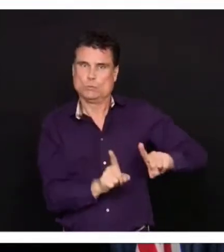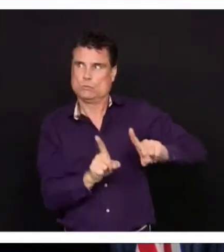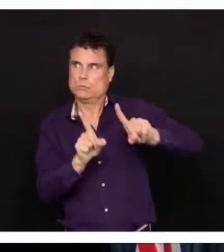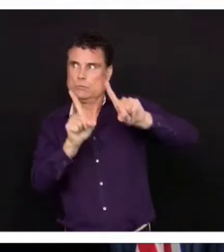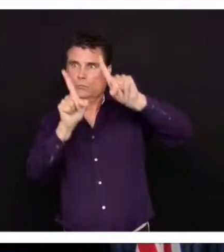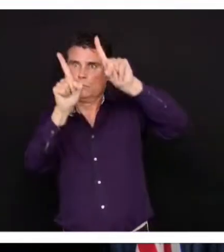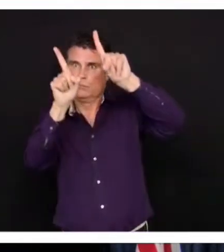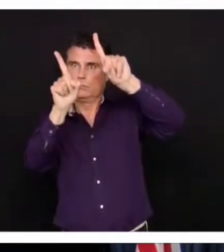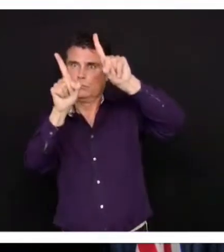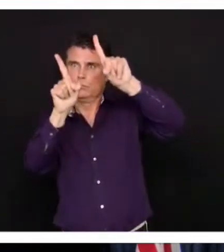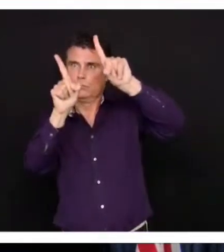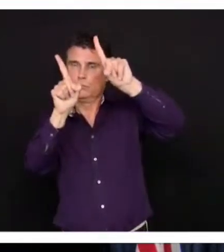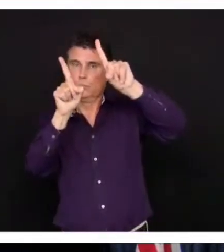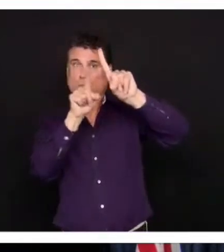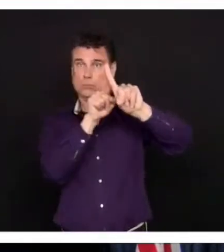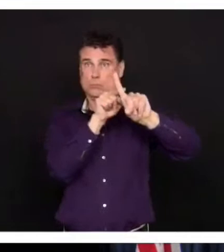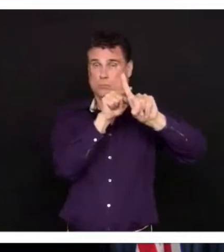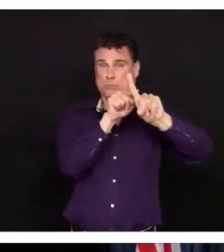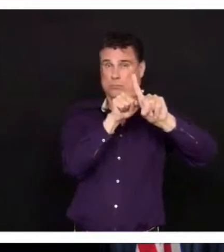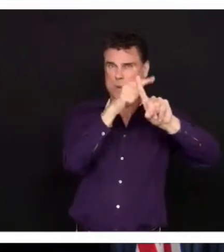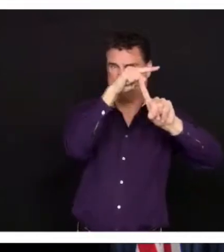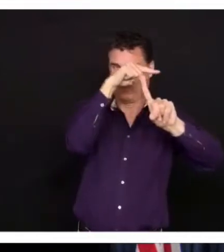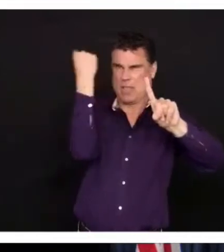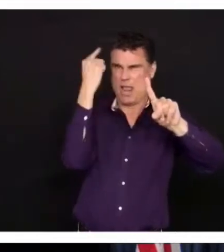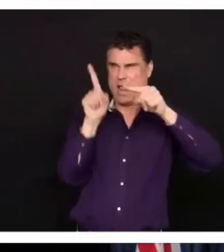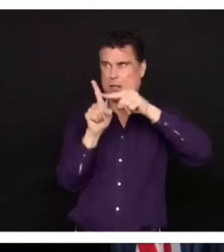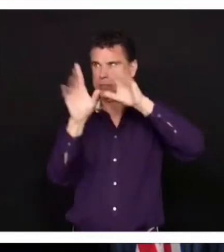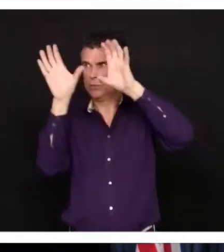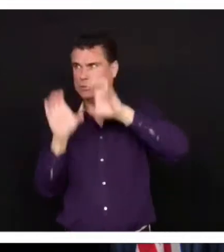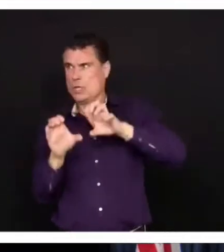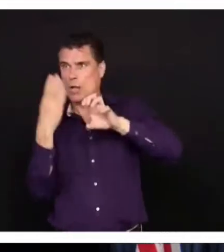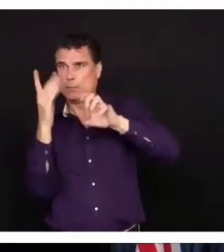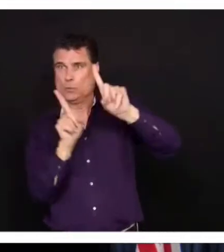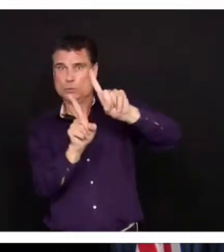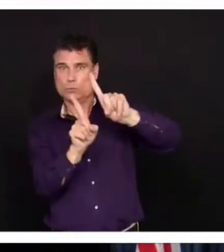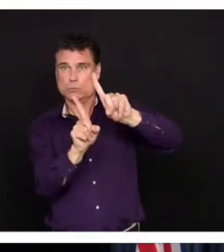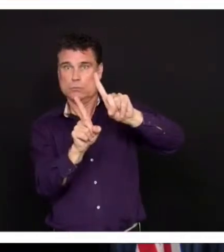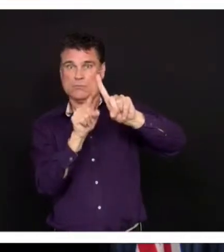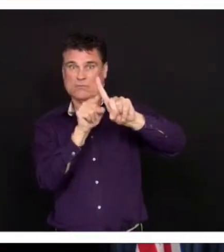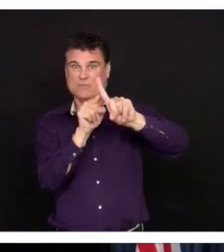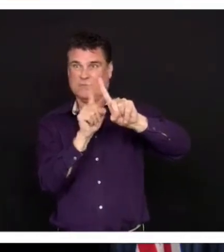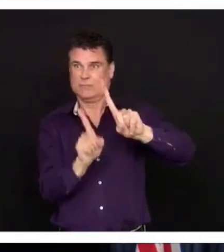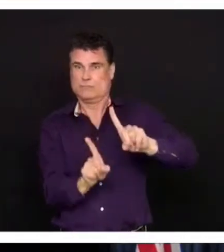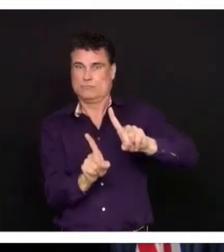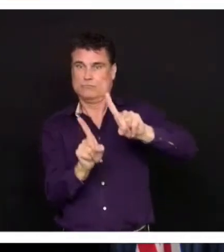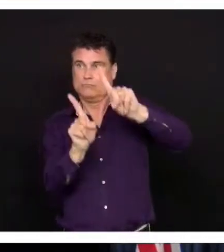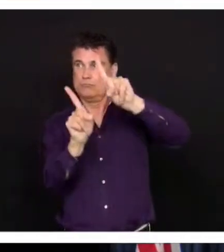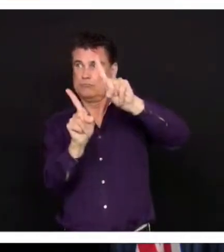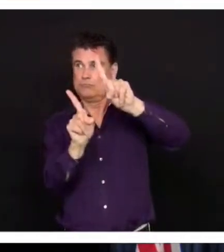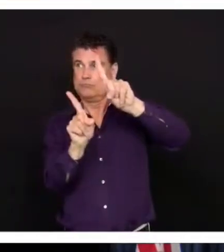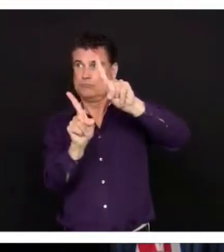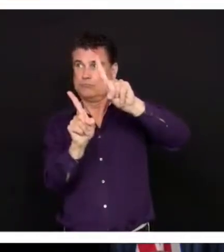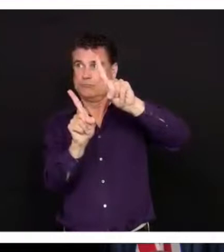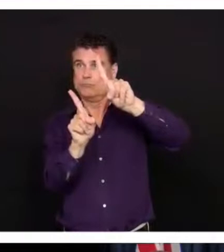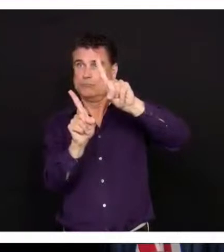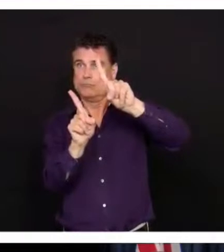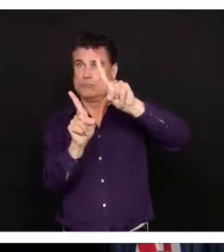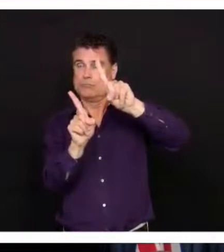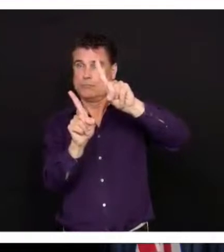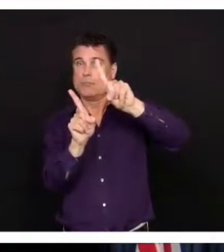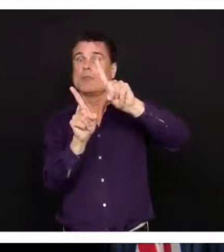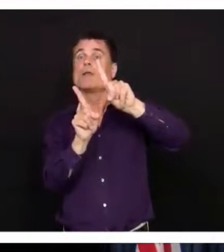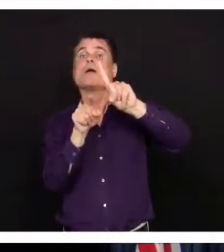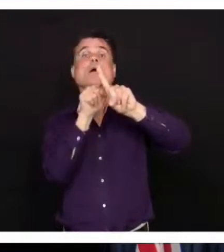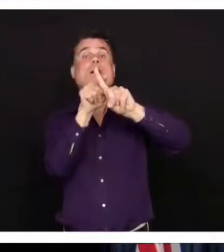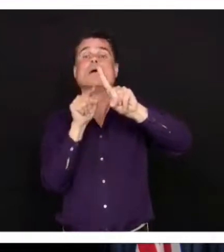here for Italy, one in the blue based on cases, and one on top based on the highest one based